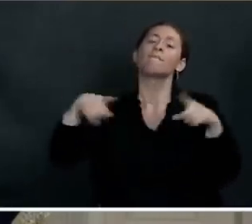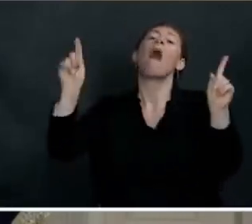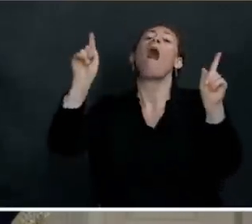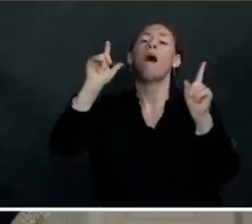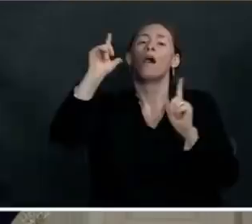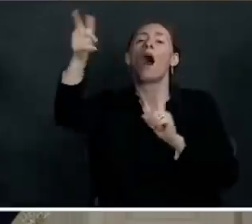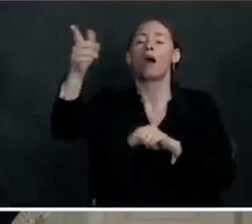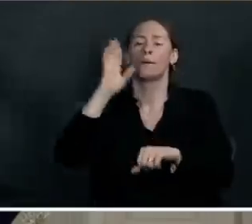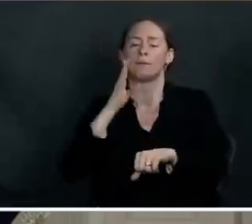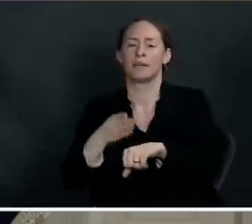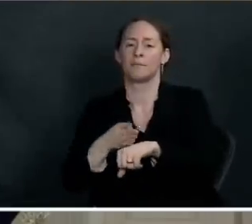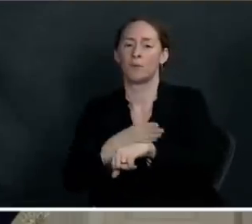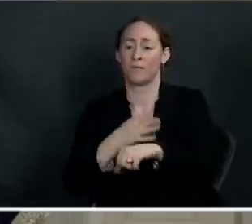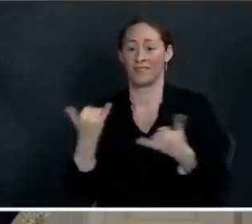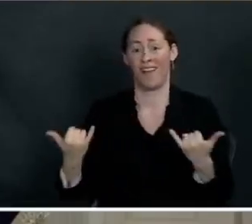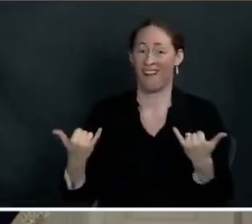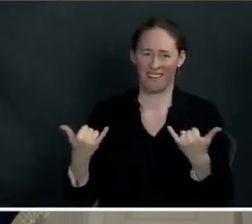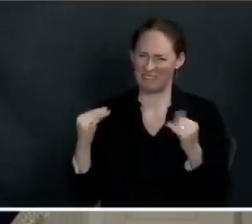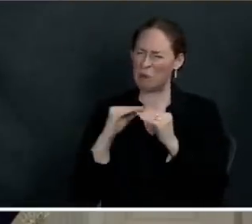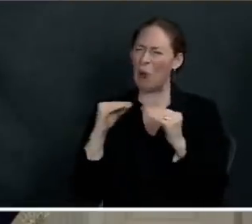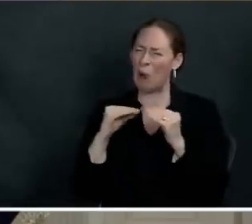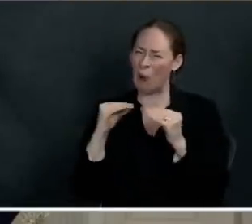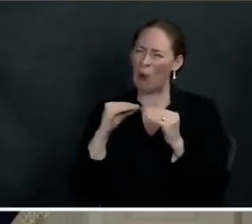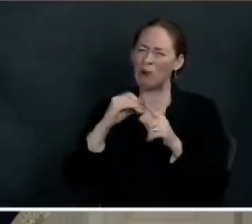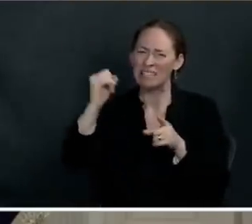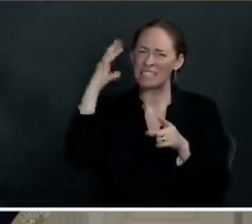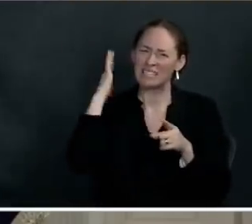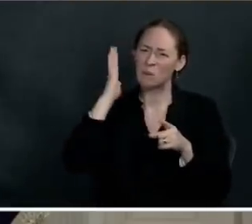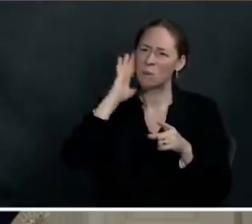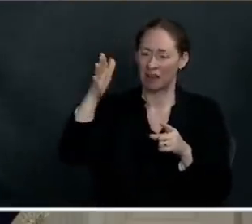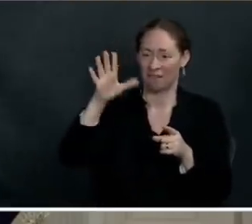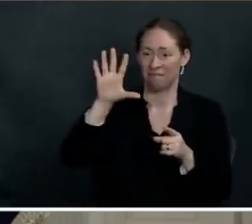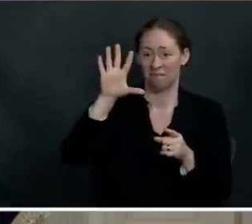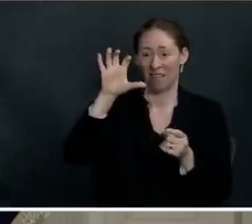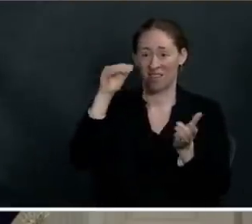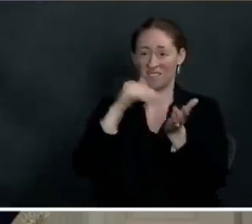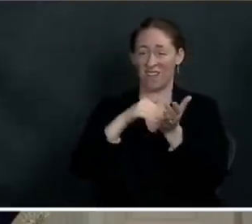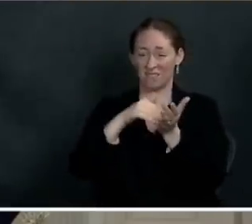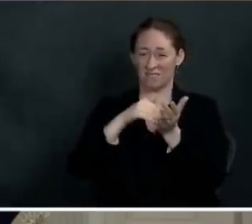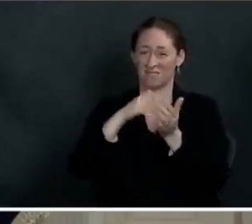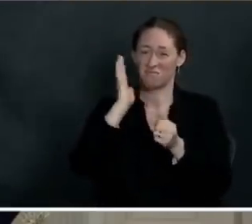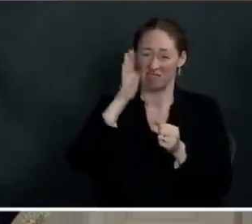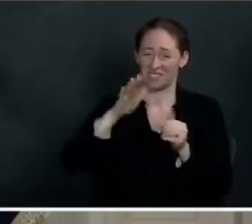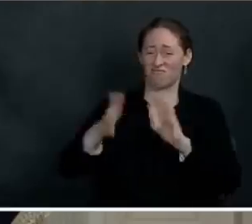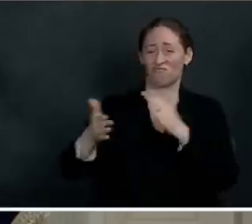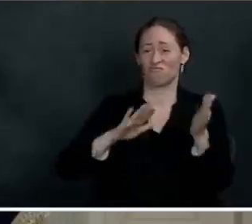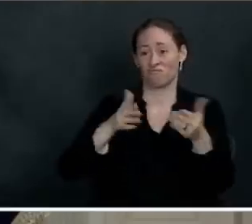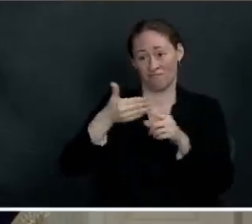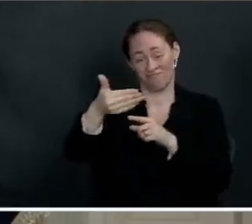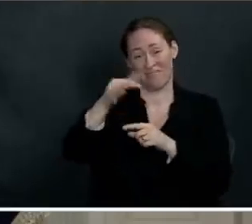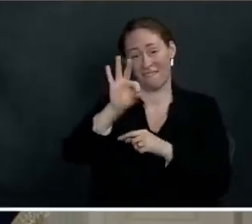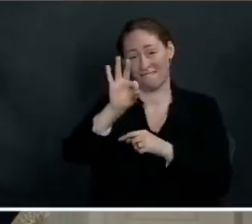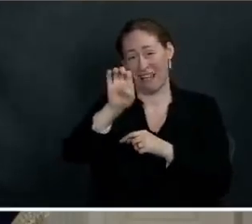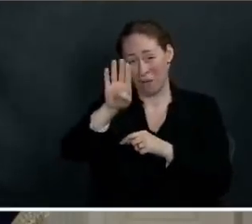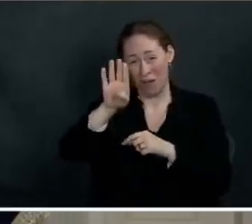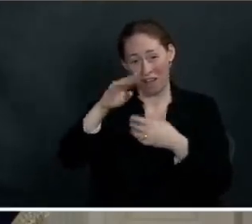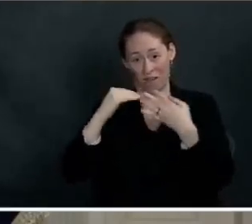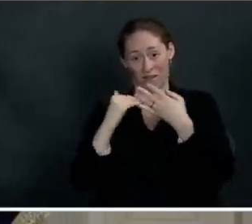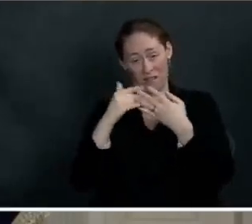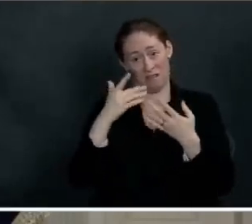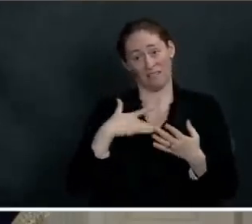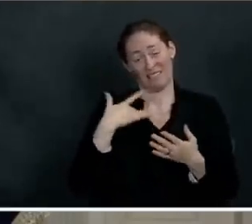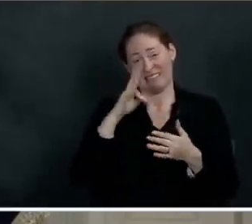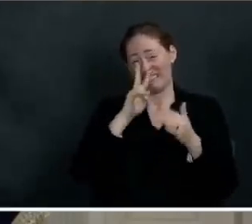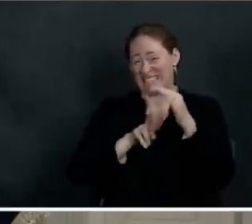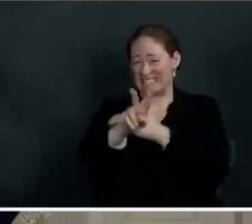by the end of next month, February, and cases will continue to mount. We didn't get into this mess overnight,